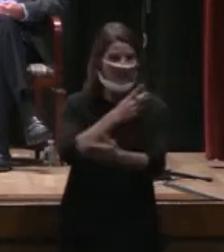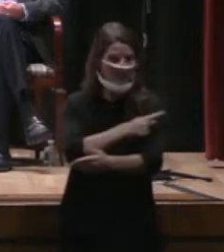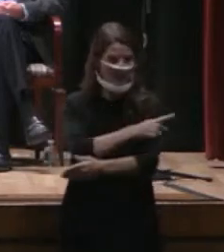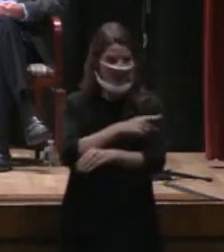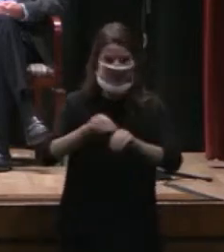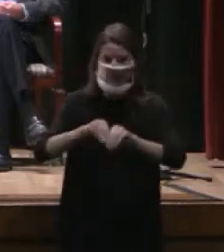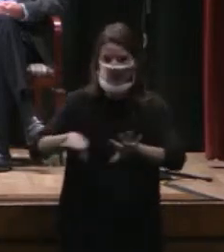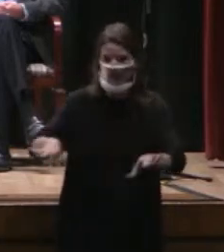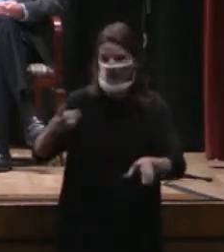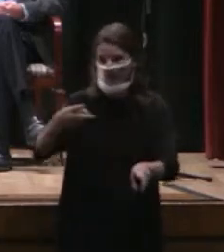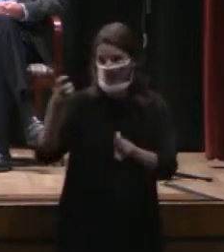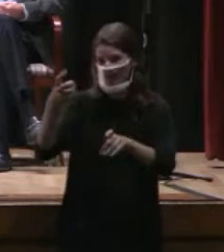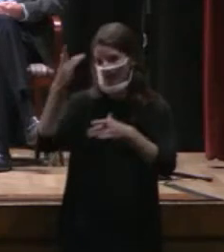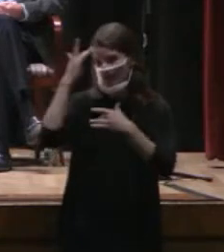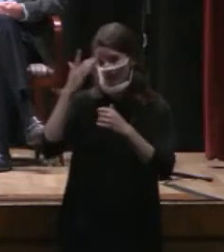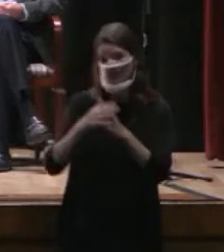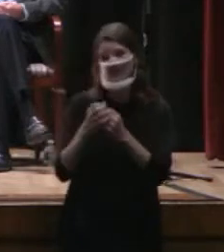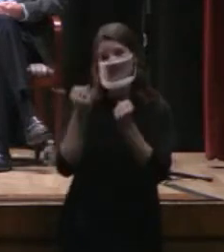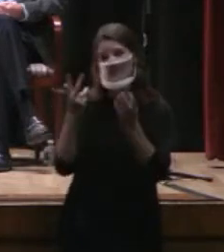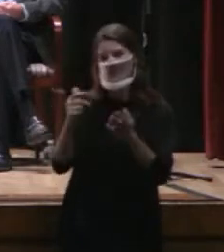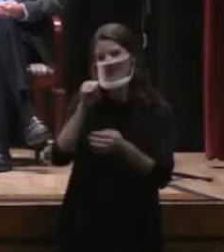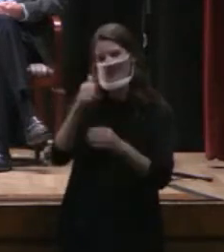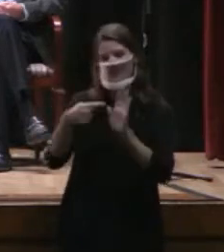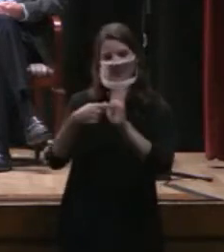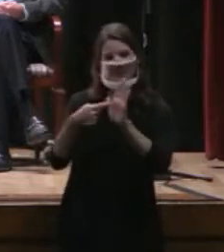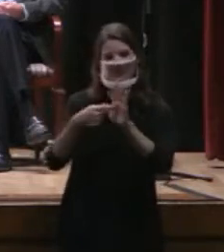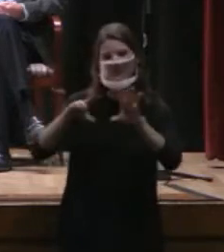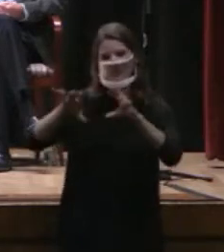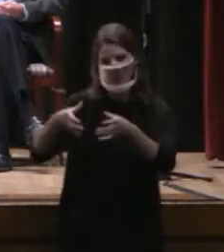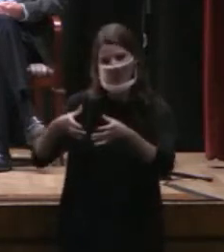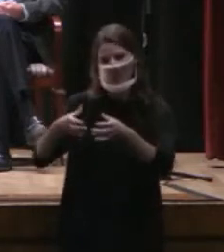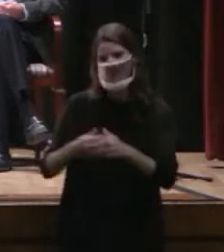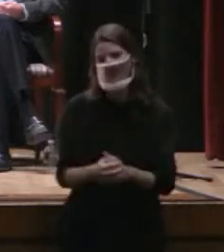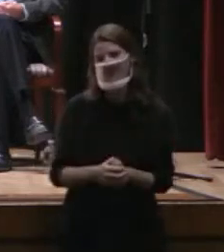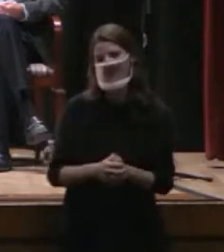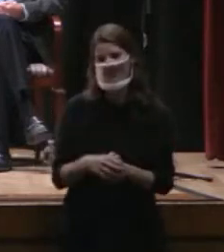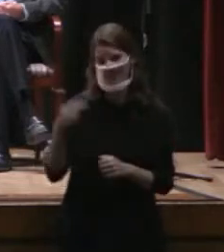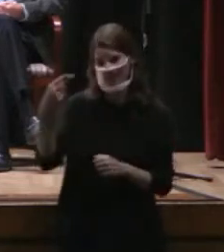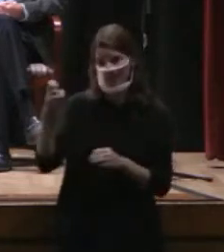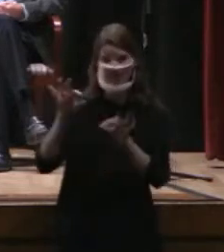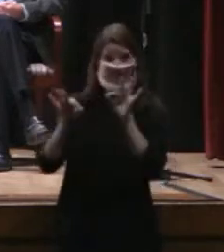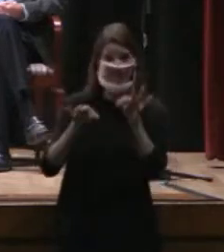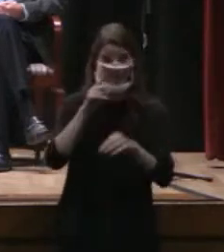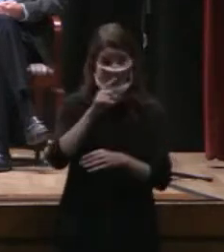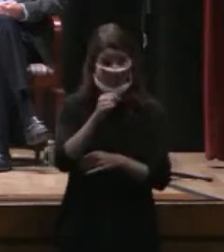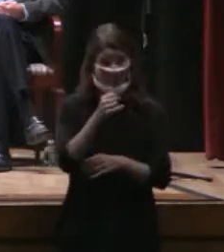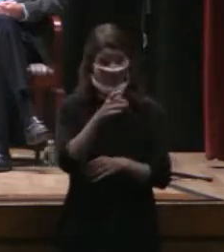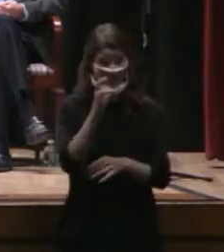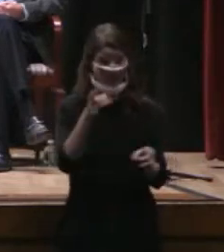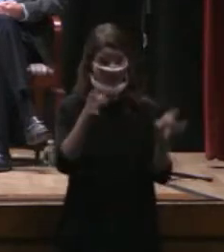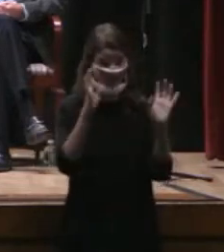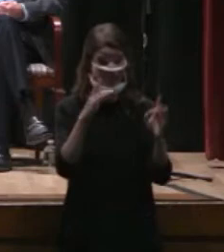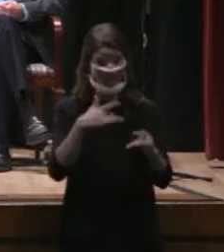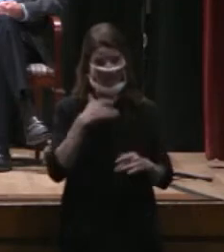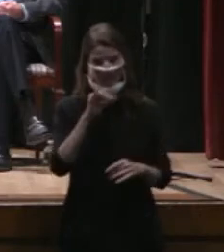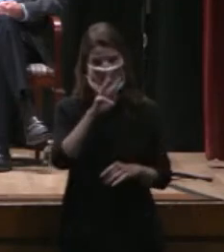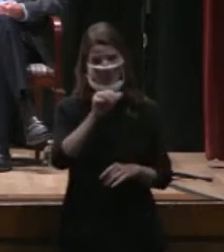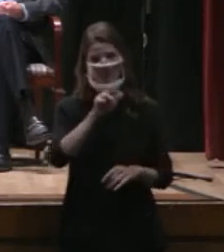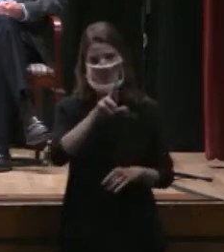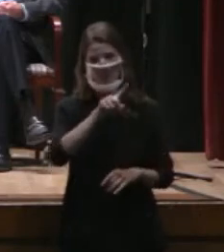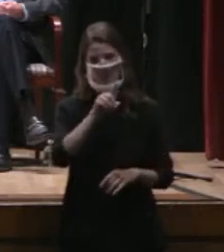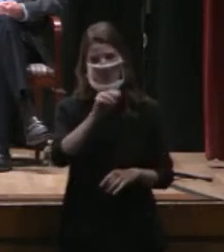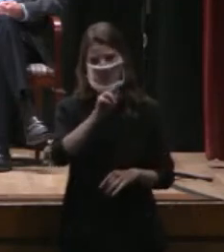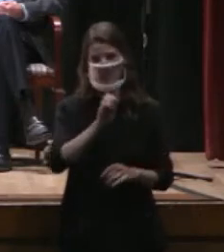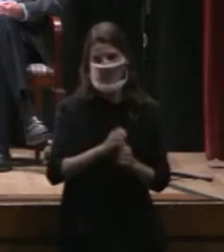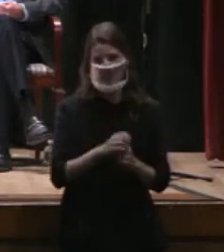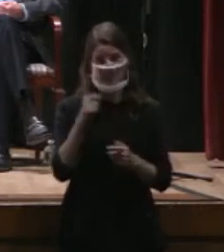infected, most of them from underrepresented groups. He described it as a war zone. He described caring